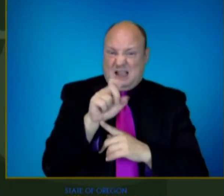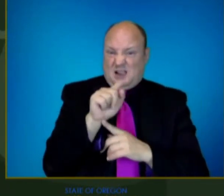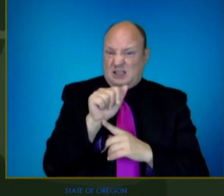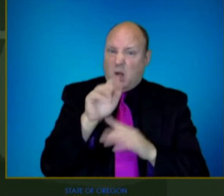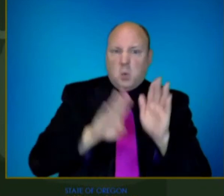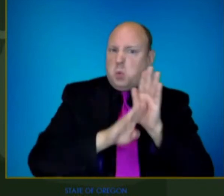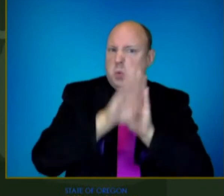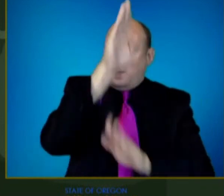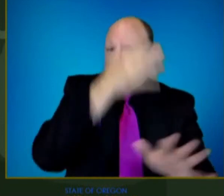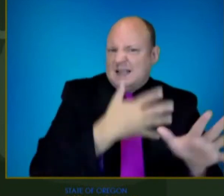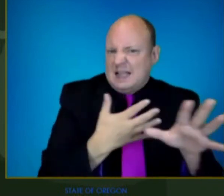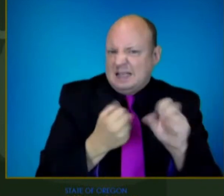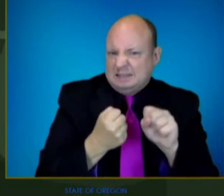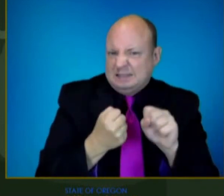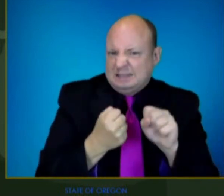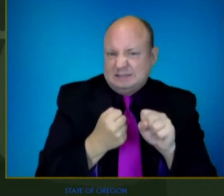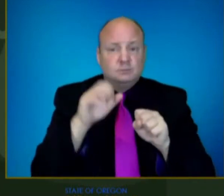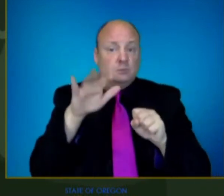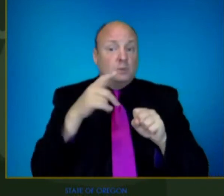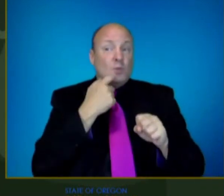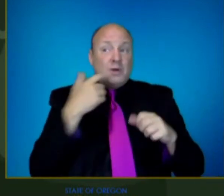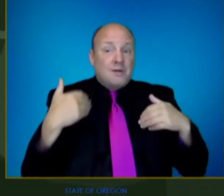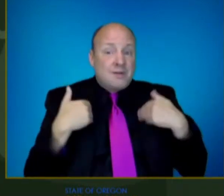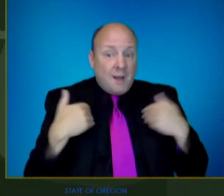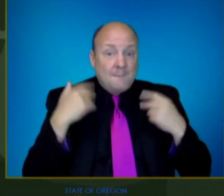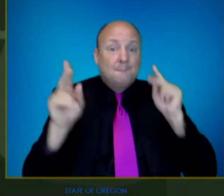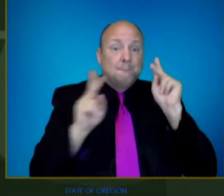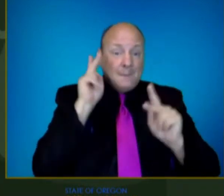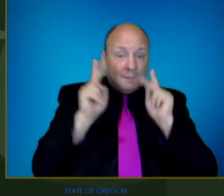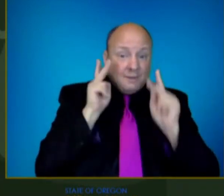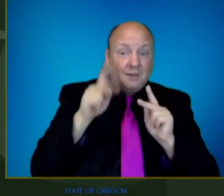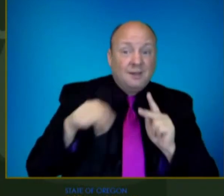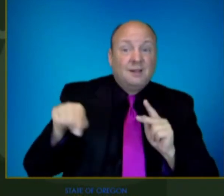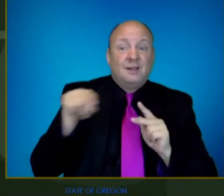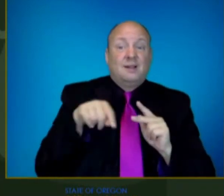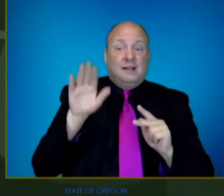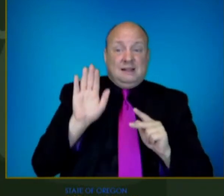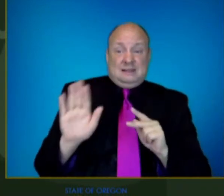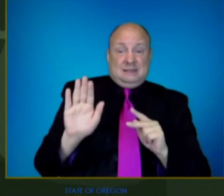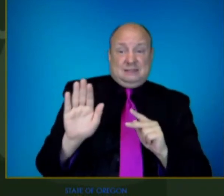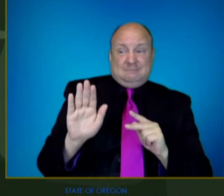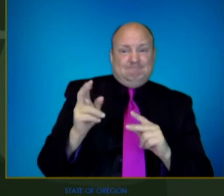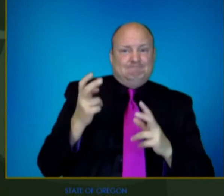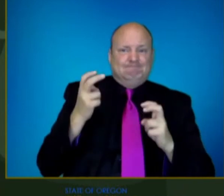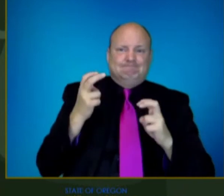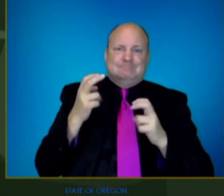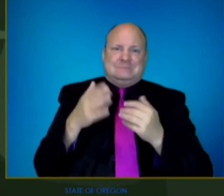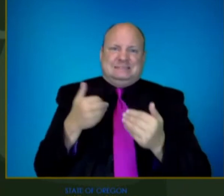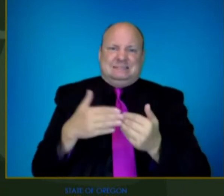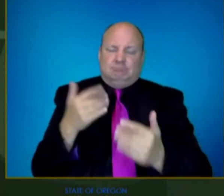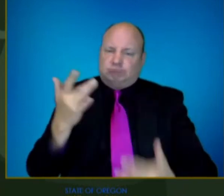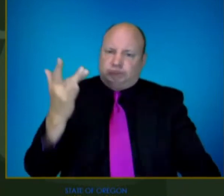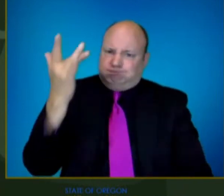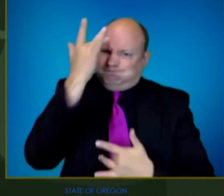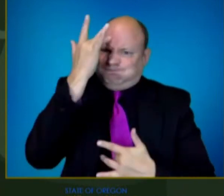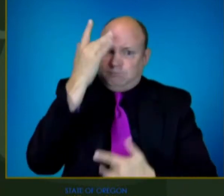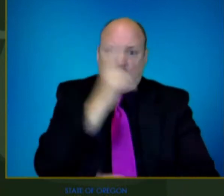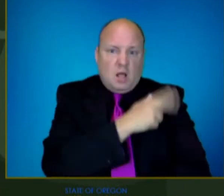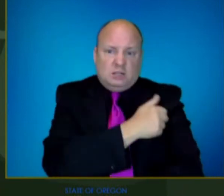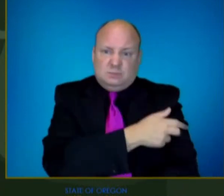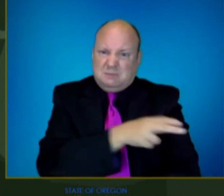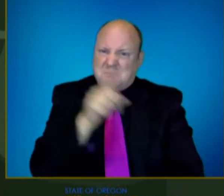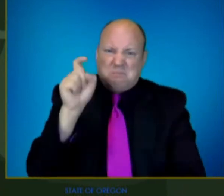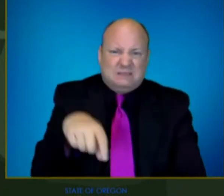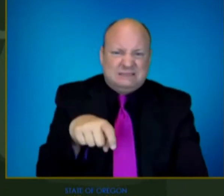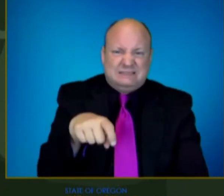who represent a growing percentage of people whose cases are so severe they require a hospital admission. And because the Delta variant